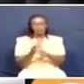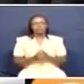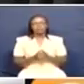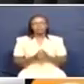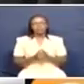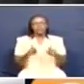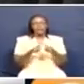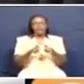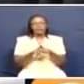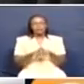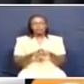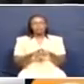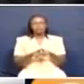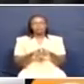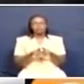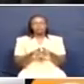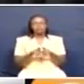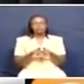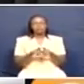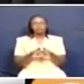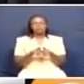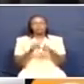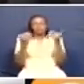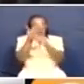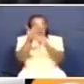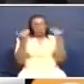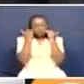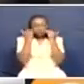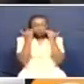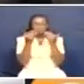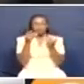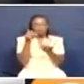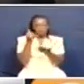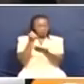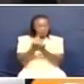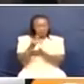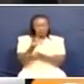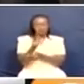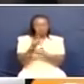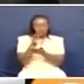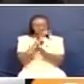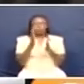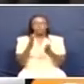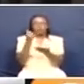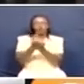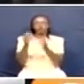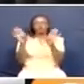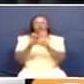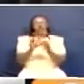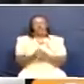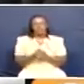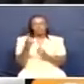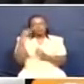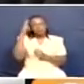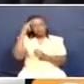As, chambers, my lord, for counsel for the petitioner was closed. My lord, for those reasons, I do urge